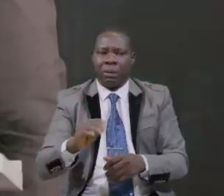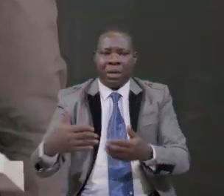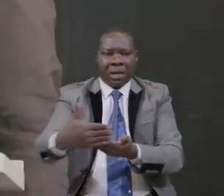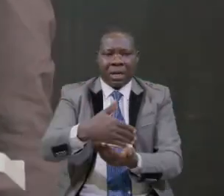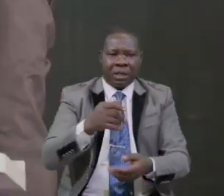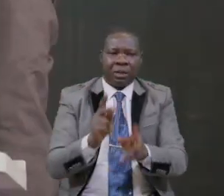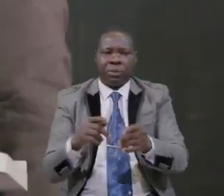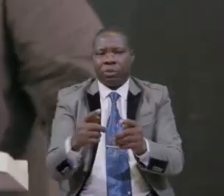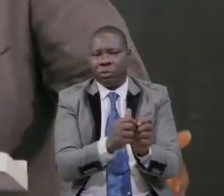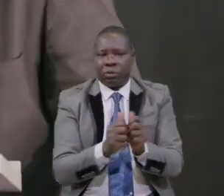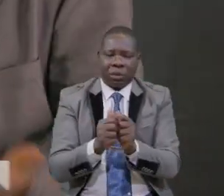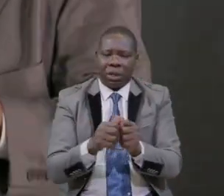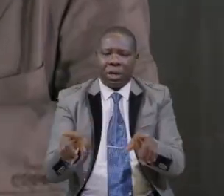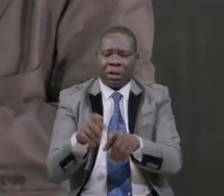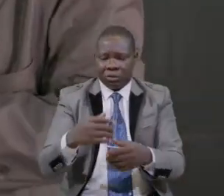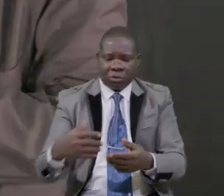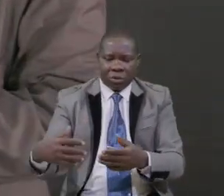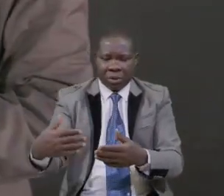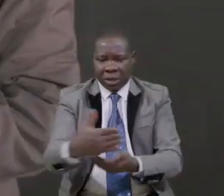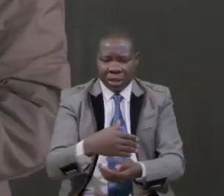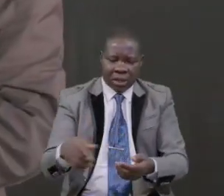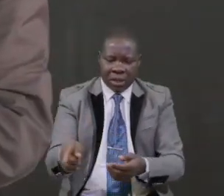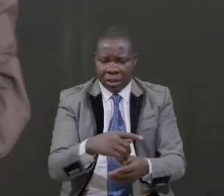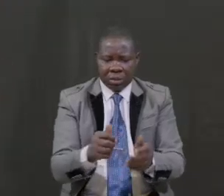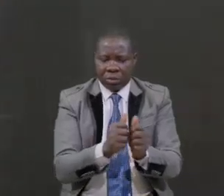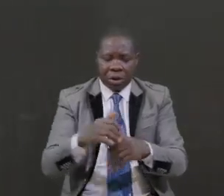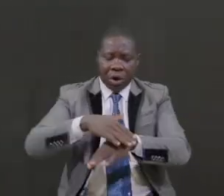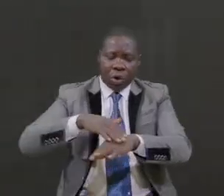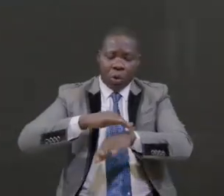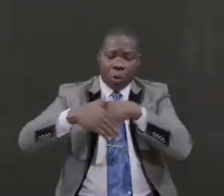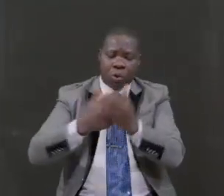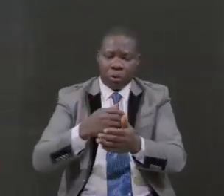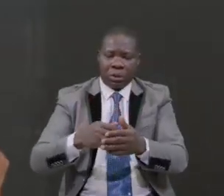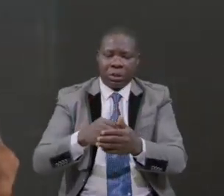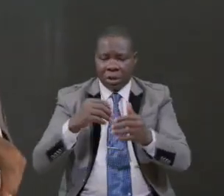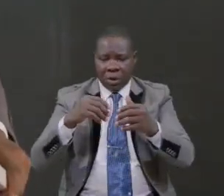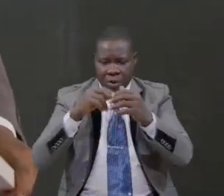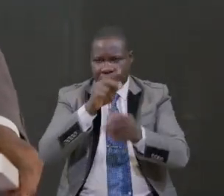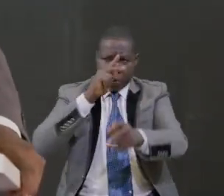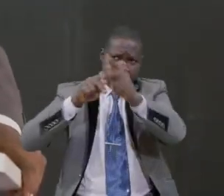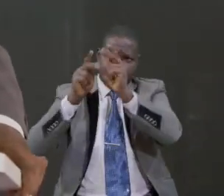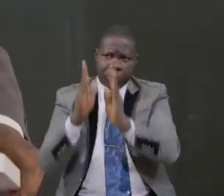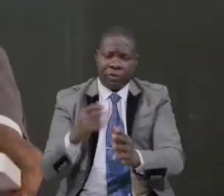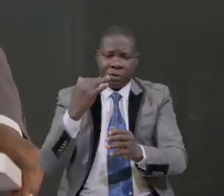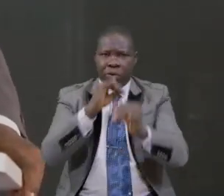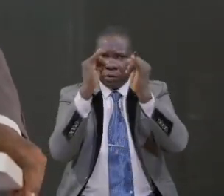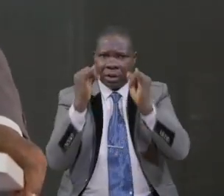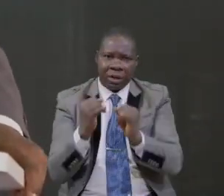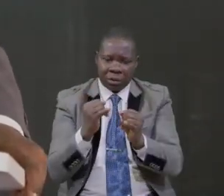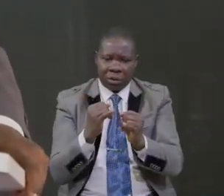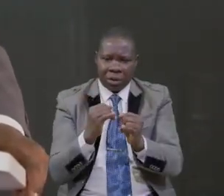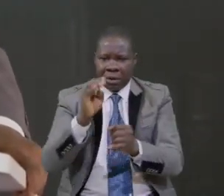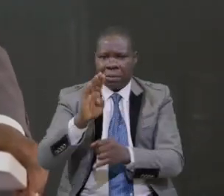your prophets of Baal, and then I will show up. I pray at your own time. When your